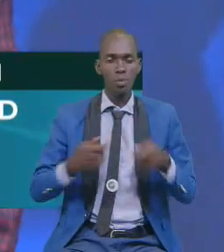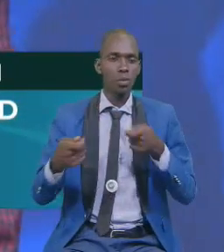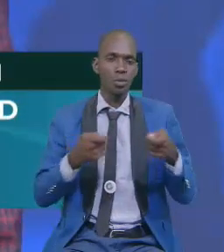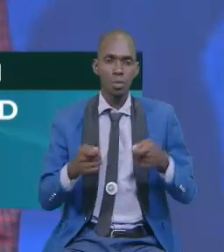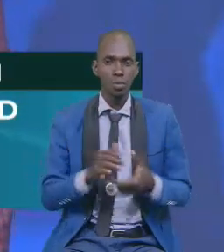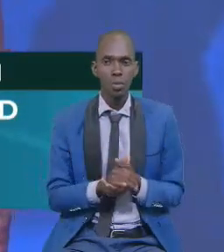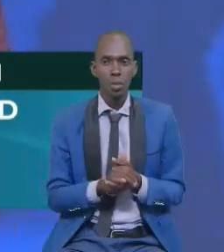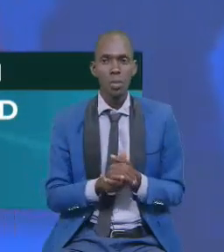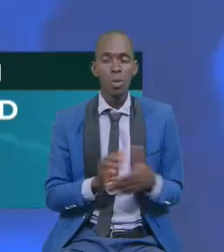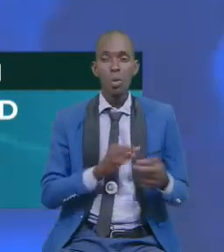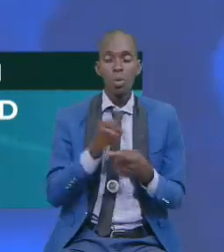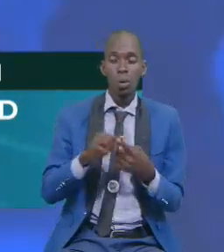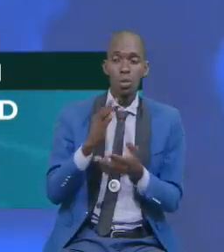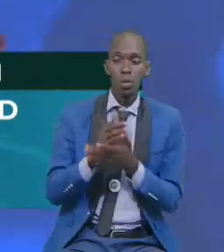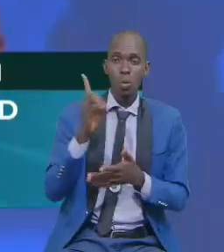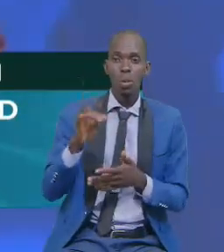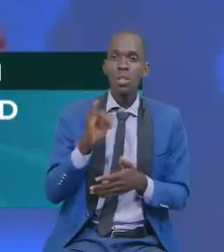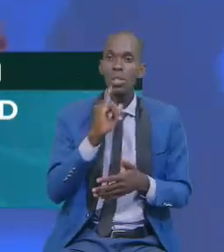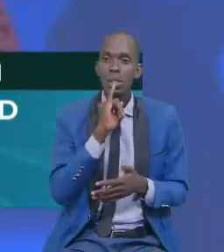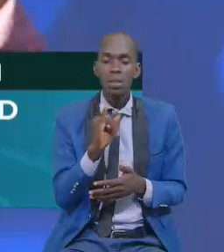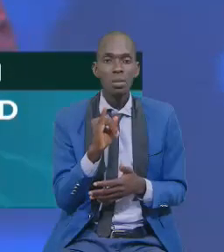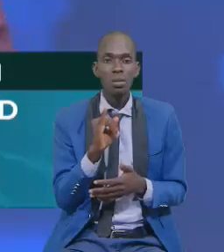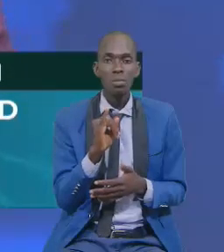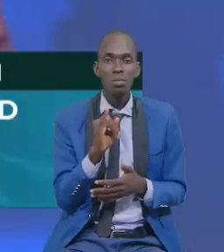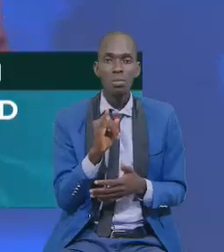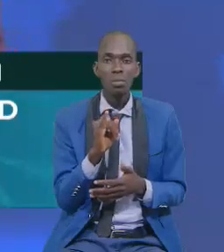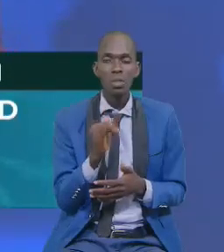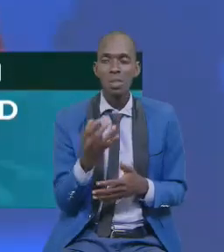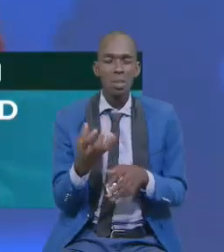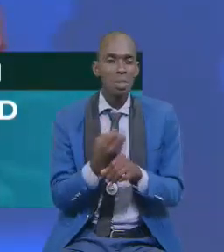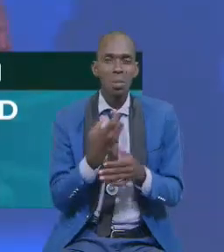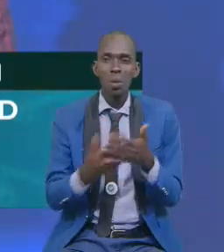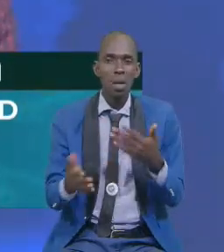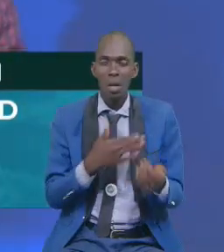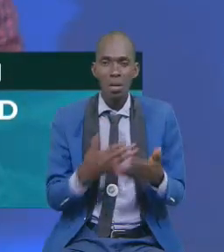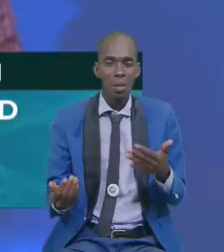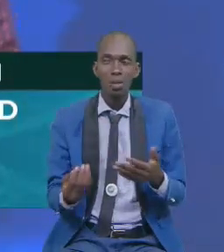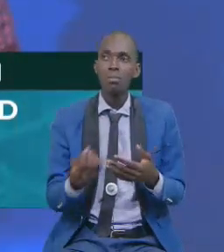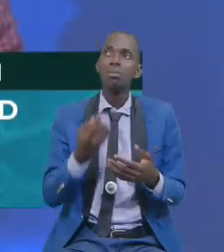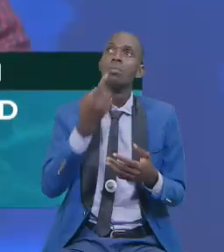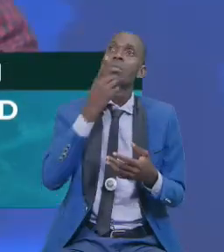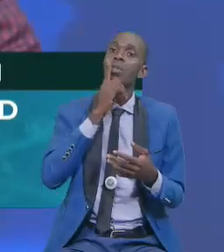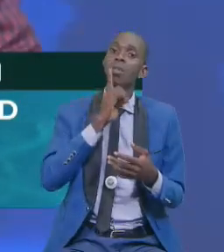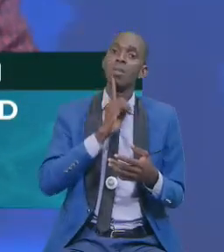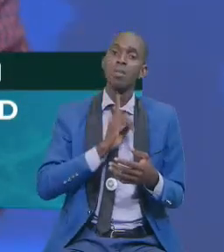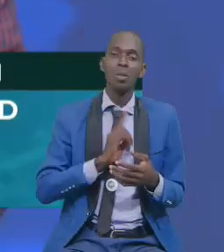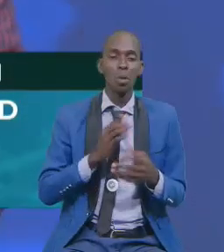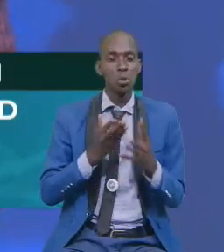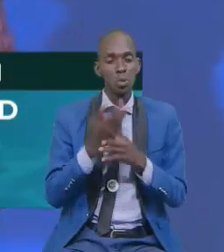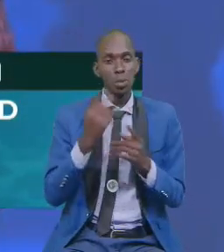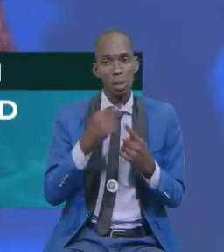When somebody is taking whatever into his mouth or through his nose that